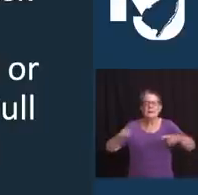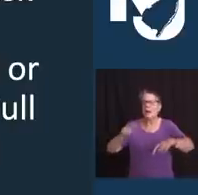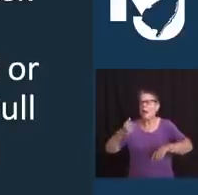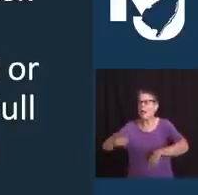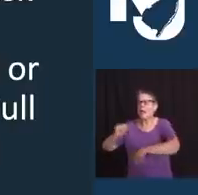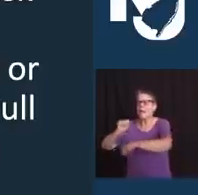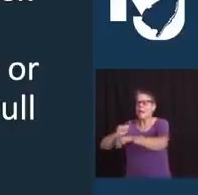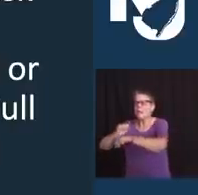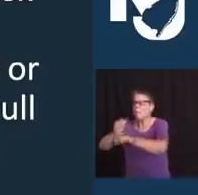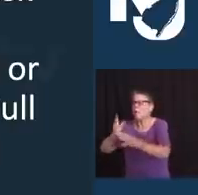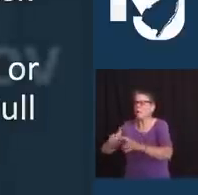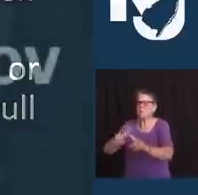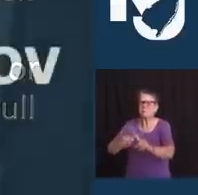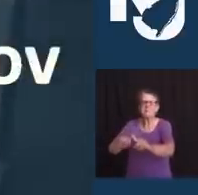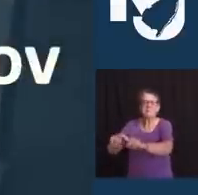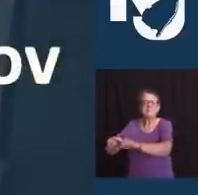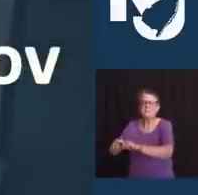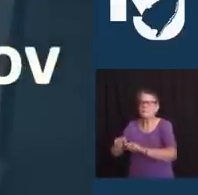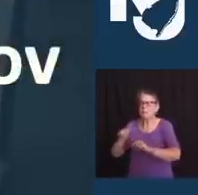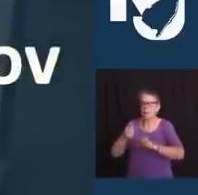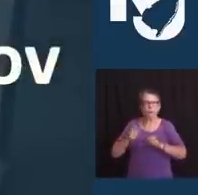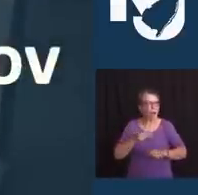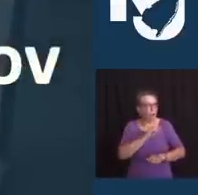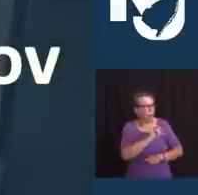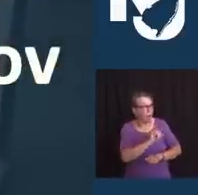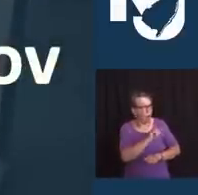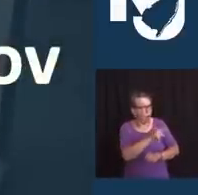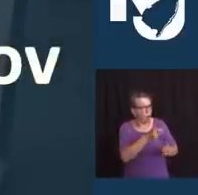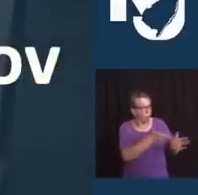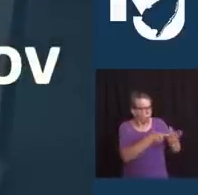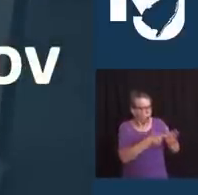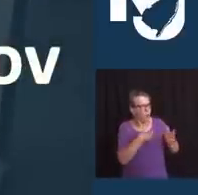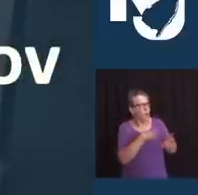a policy. The spread of the Delta